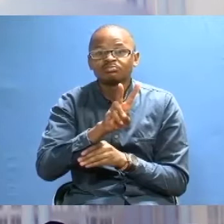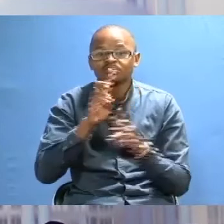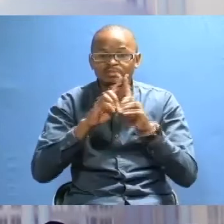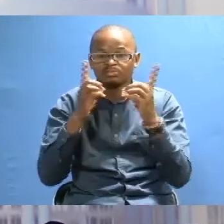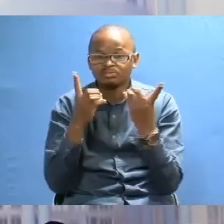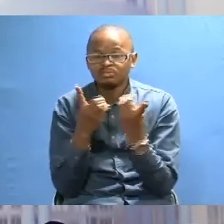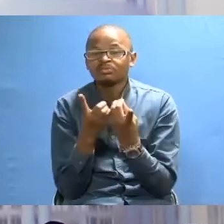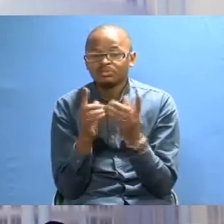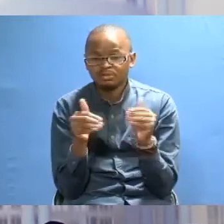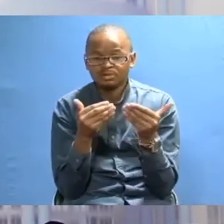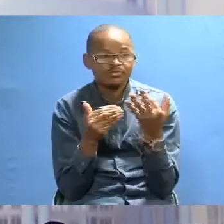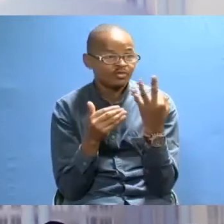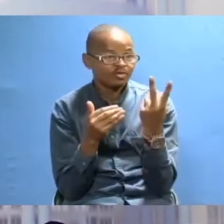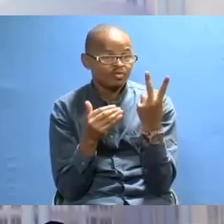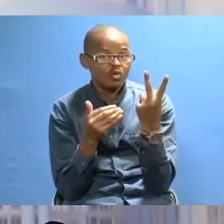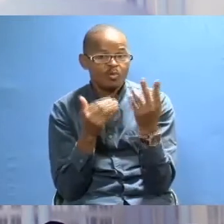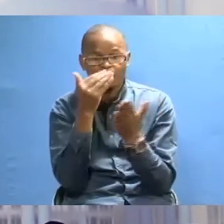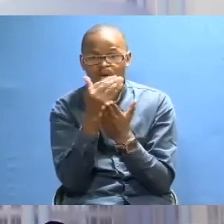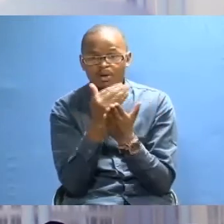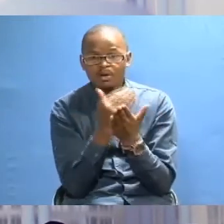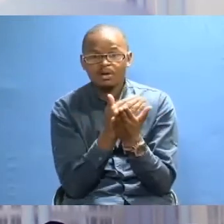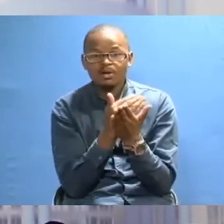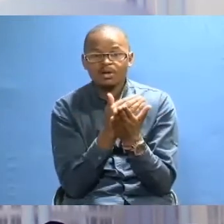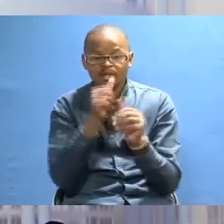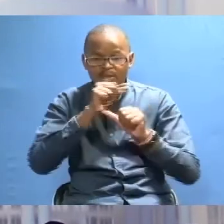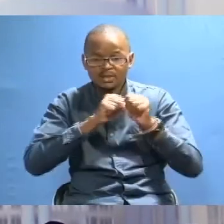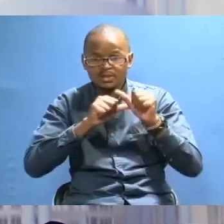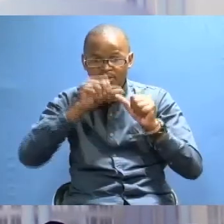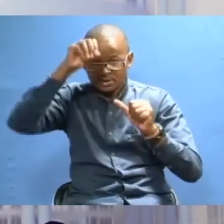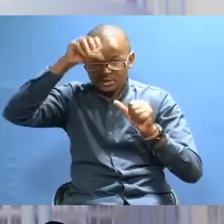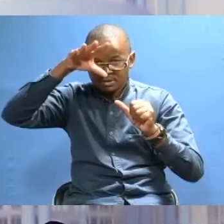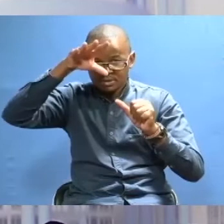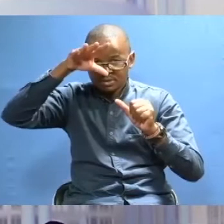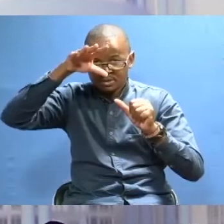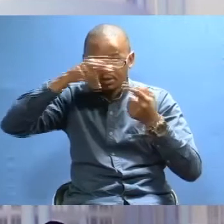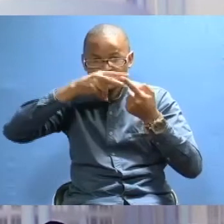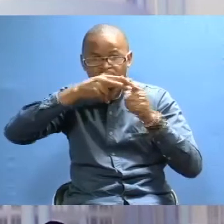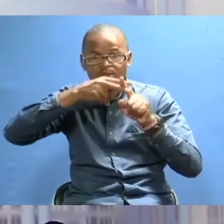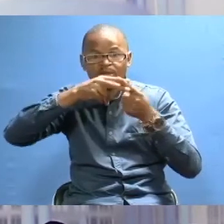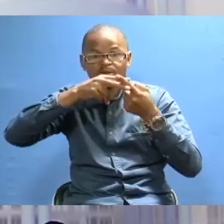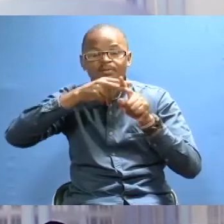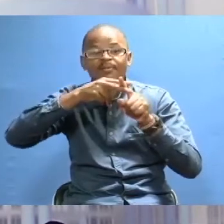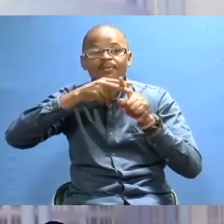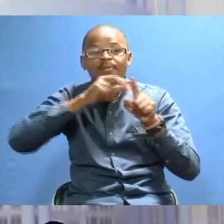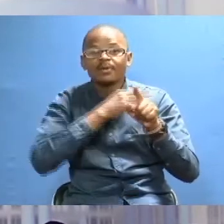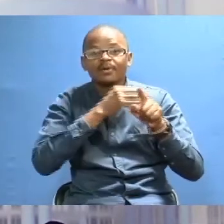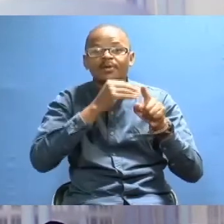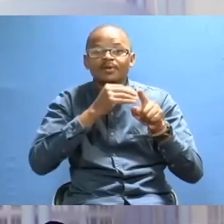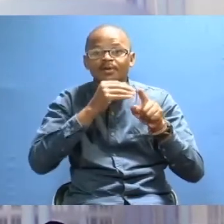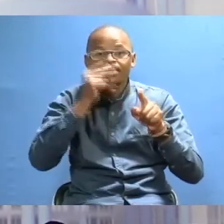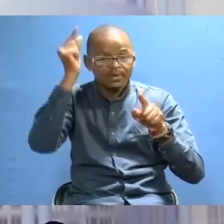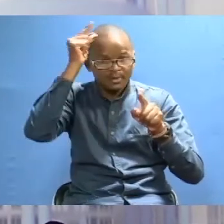0722-291-862. The department offers 2 programs, Bachelor of Science Electrical and Electronics Engineering